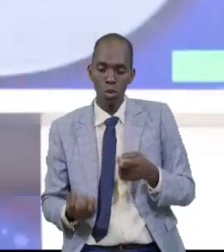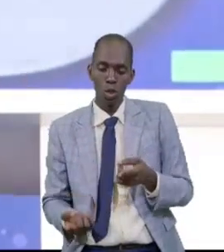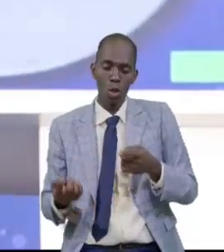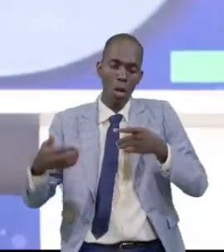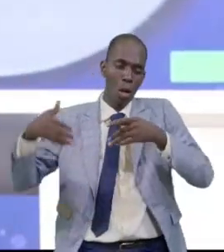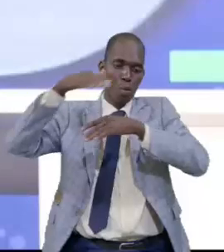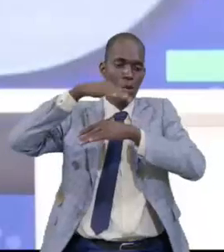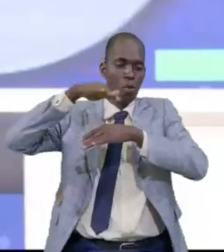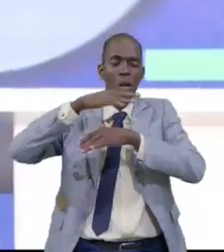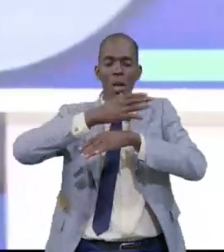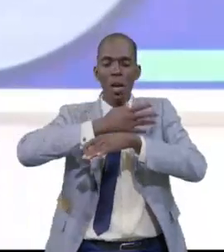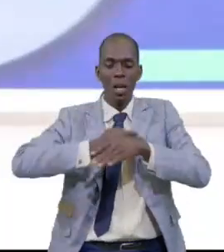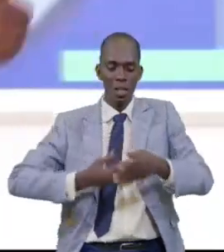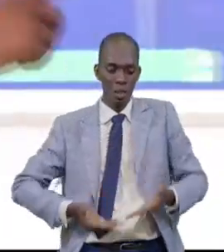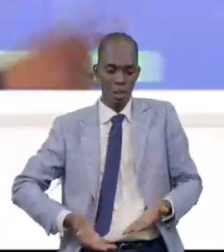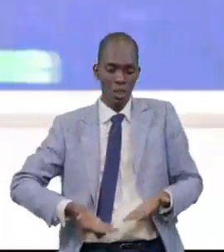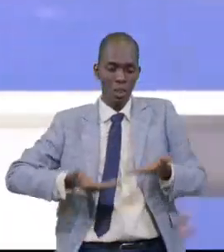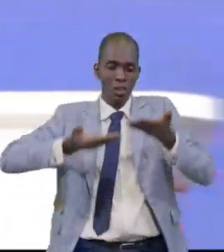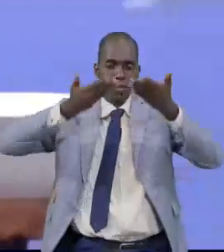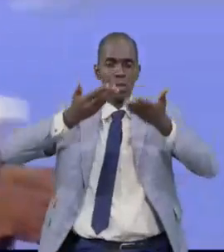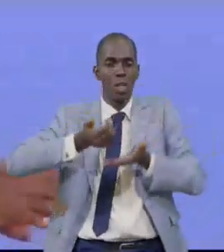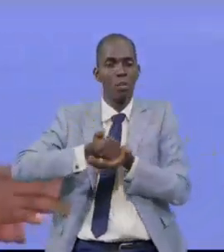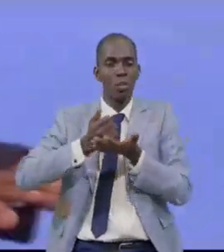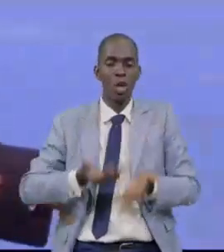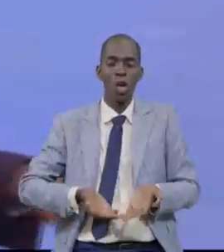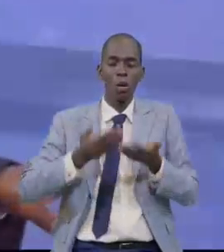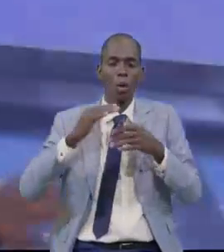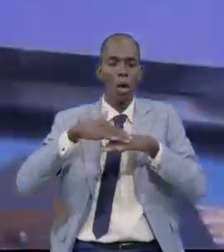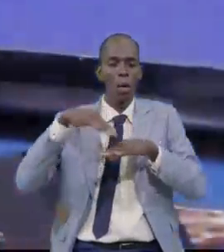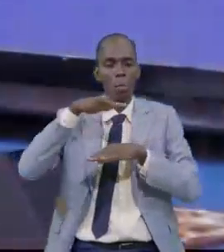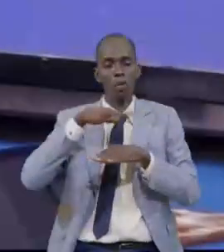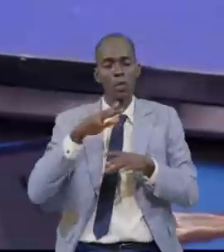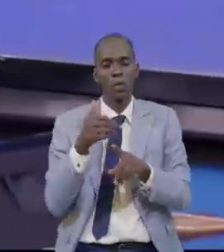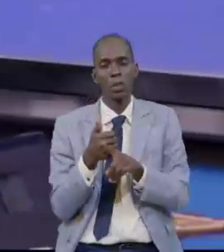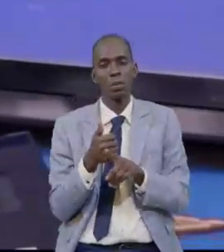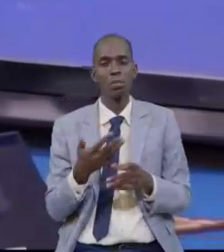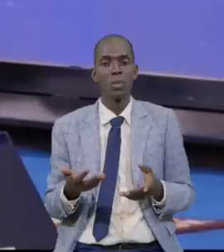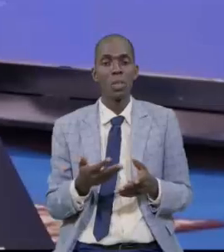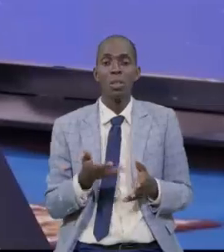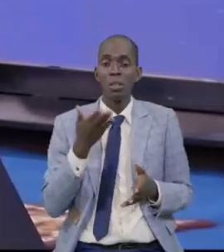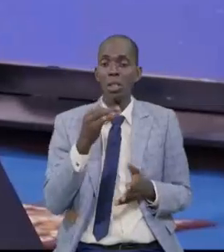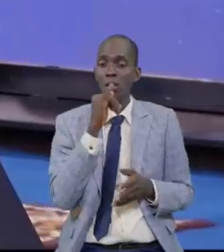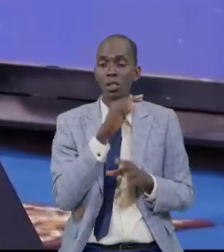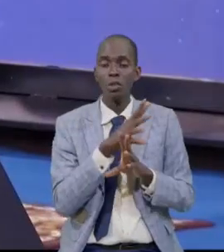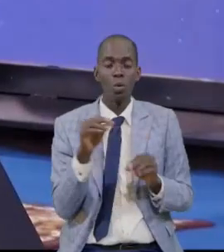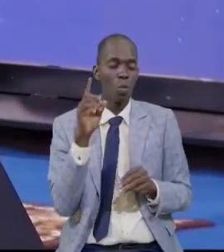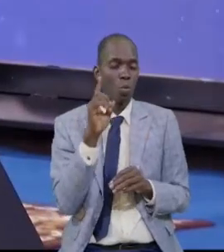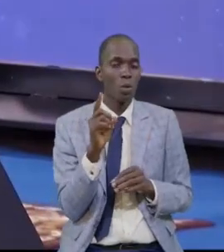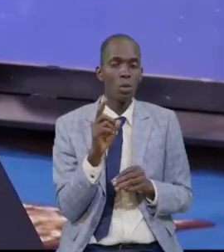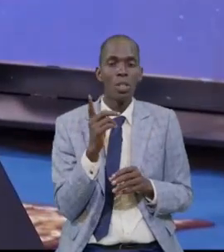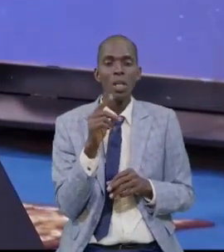above yourself. There's nobody, your peers, the people